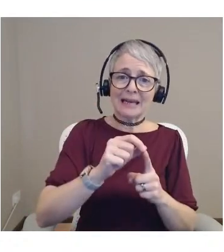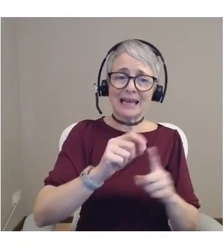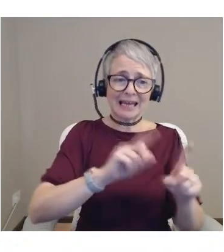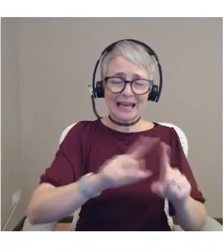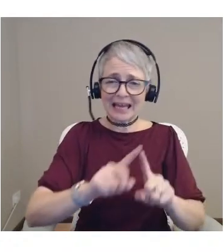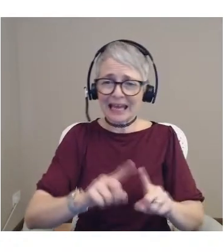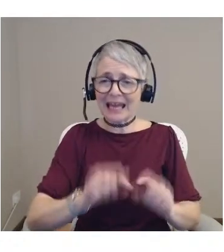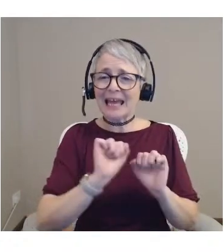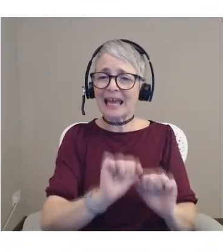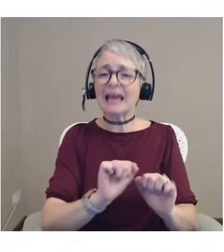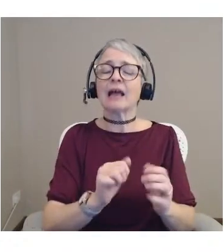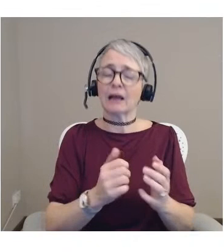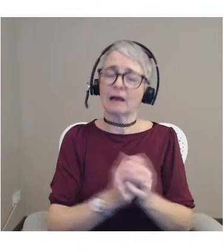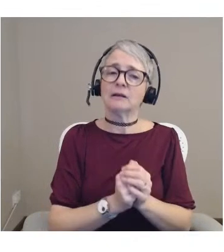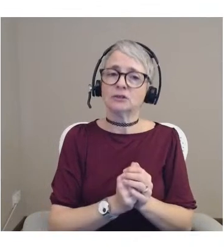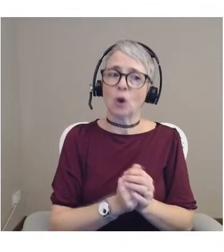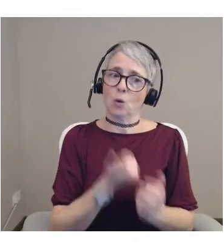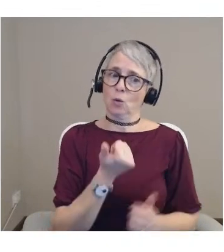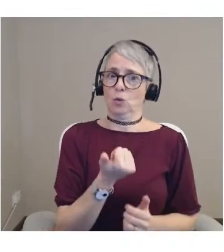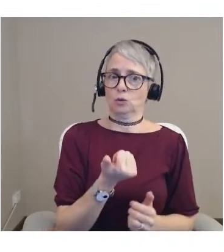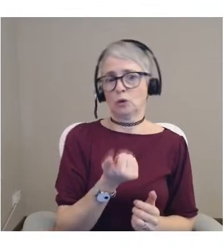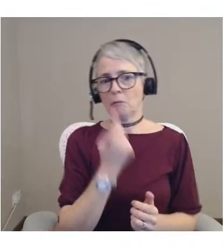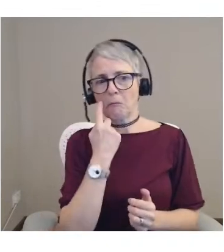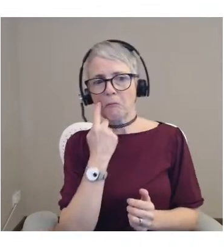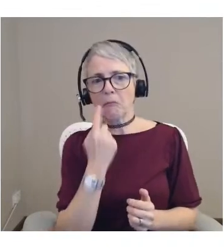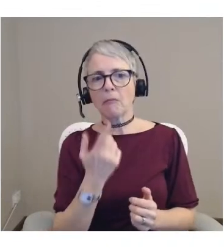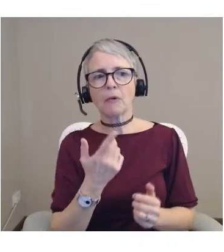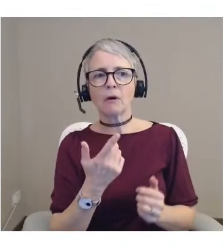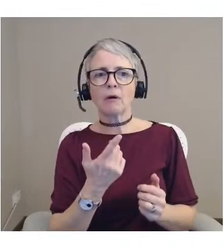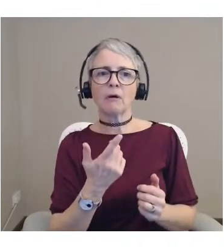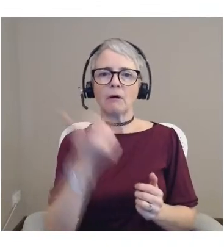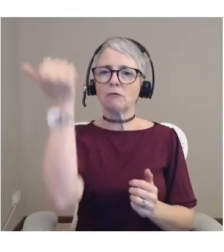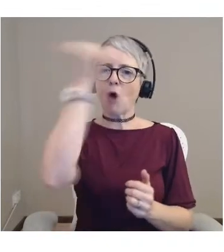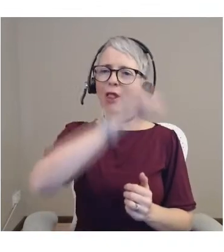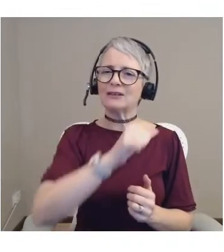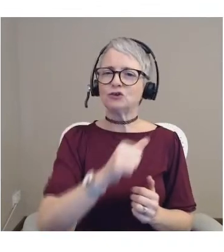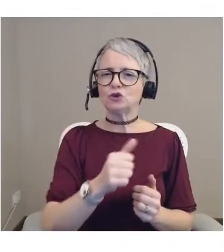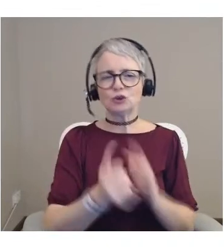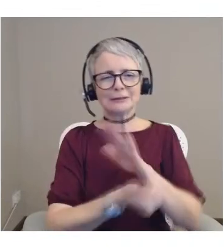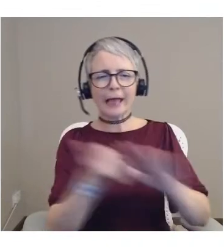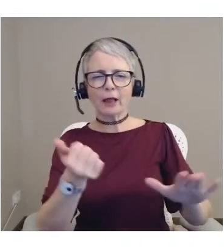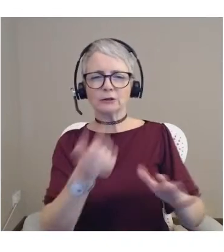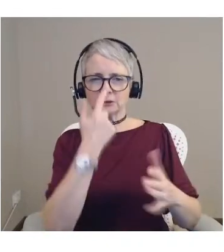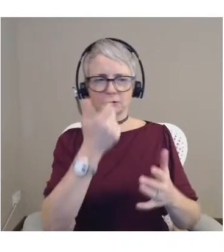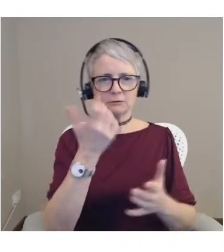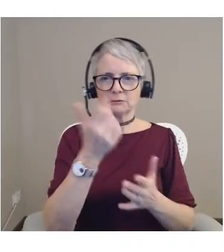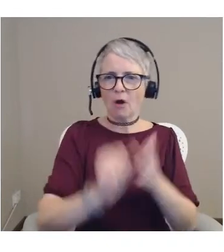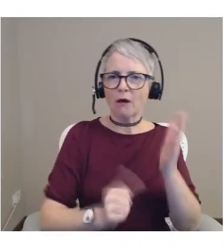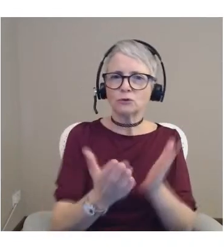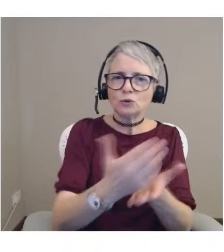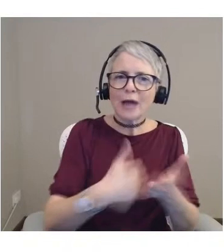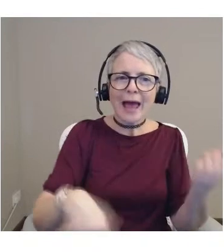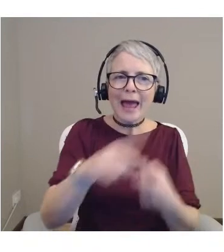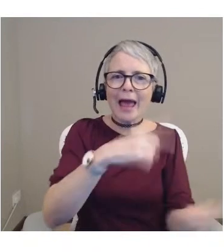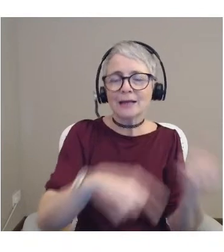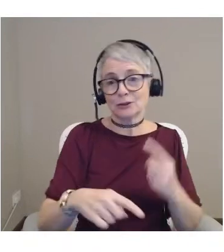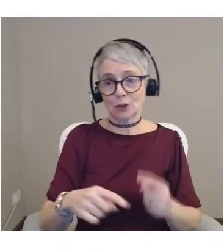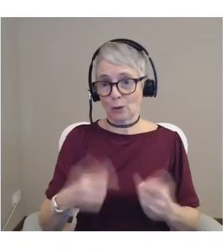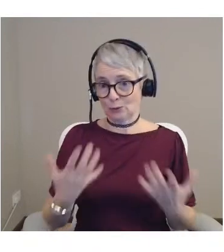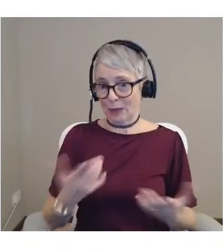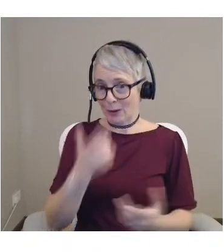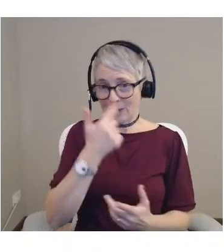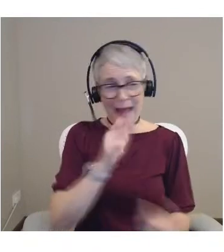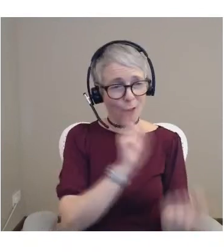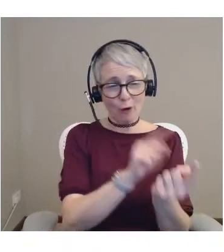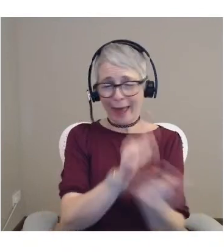being a good example of where people are beginning to share technical knowledge and skills. So all through today, there's a chance for you to connect in, find somebody who's